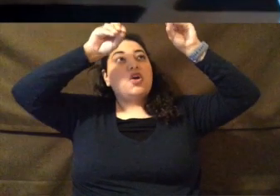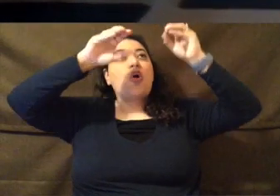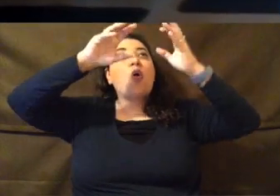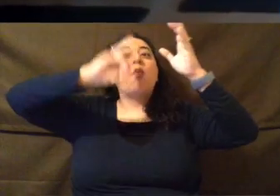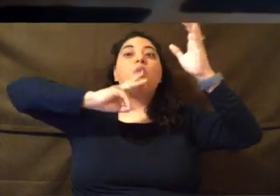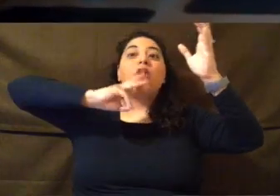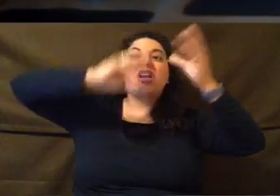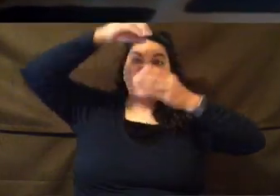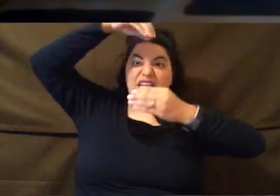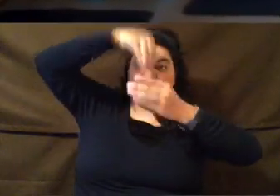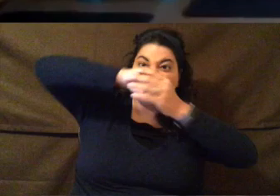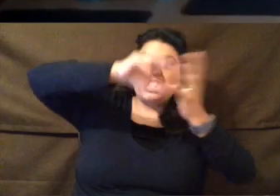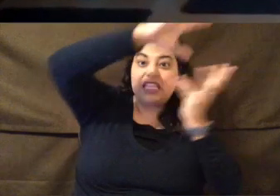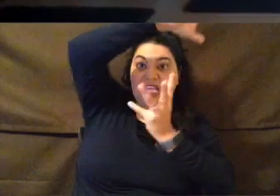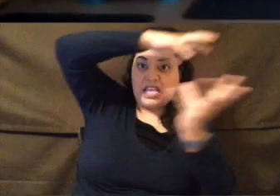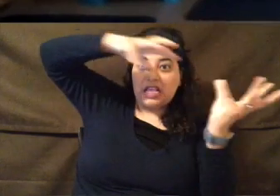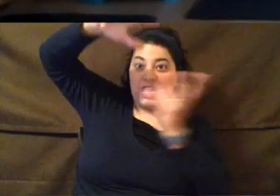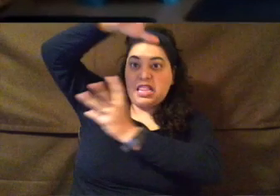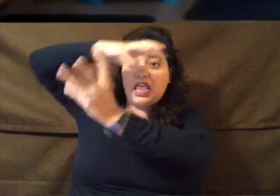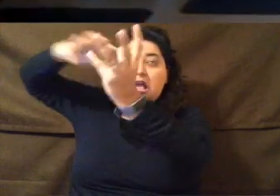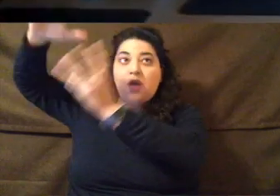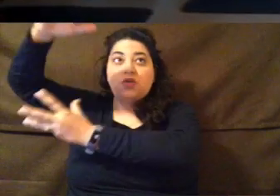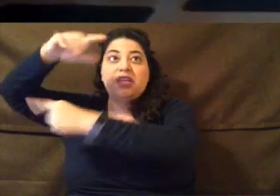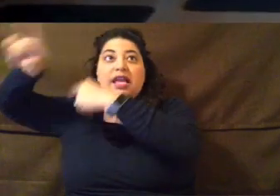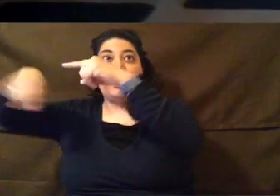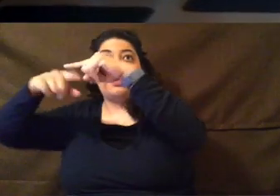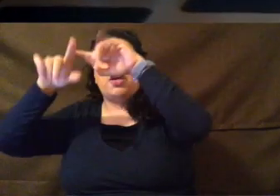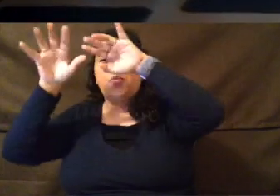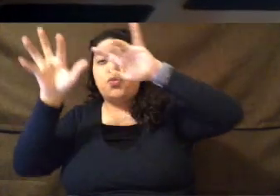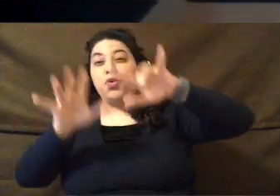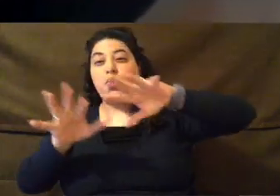gets water into the clouds,